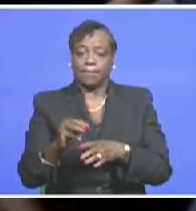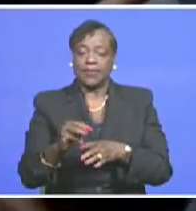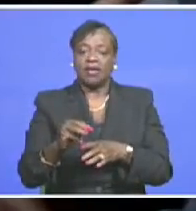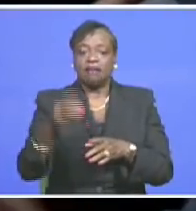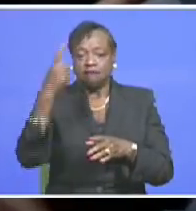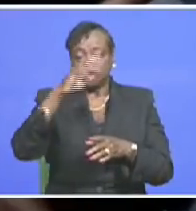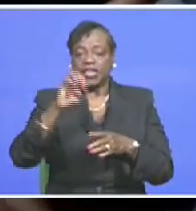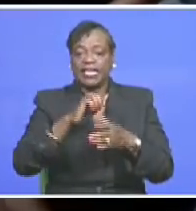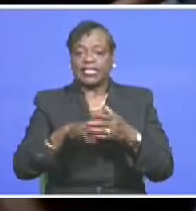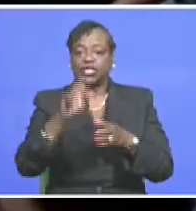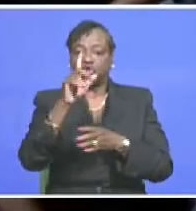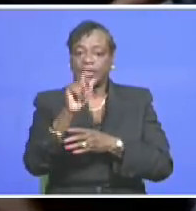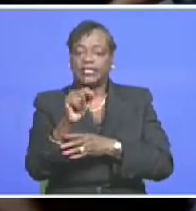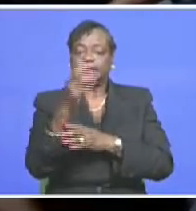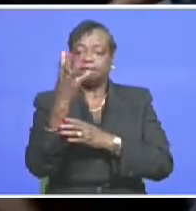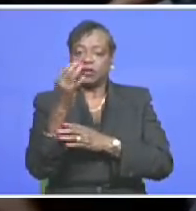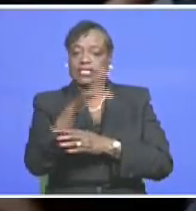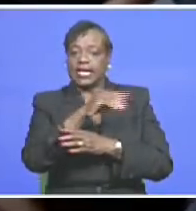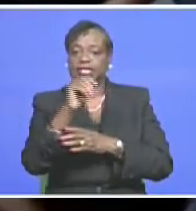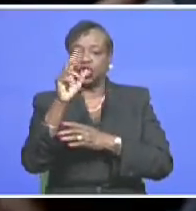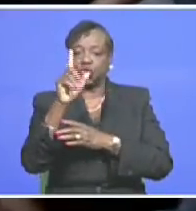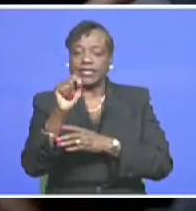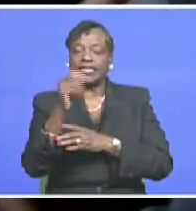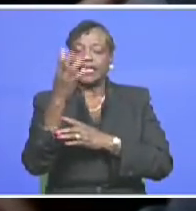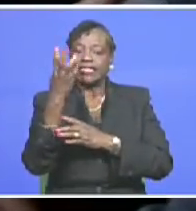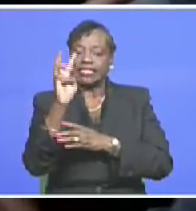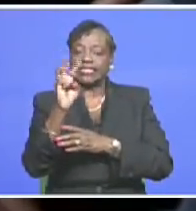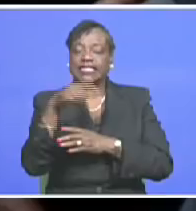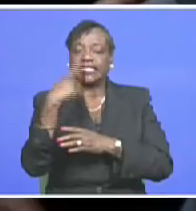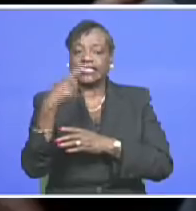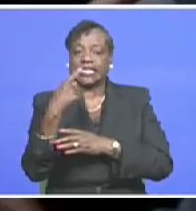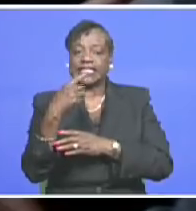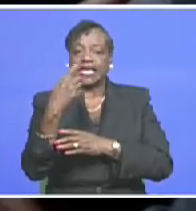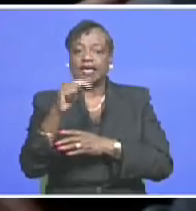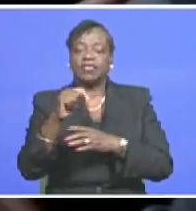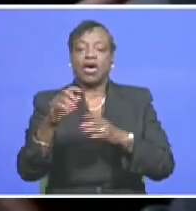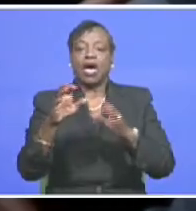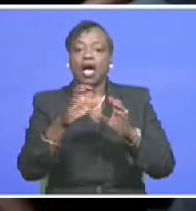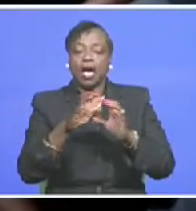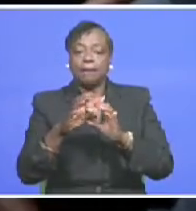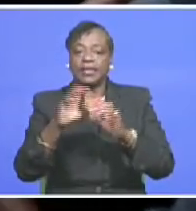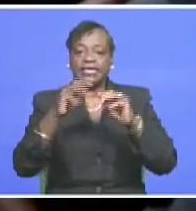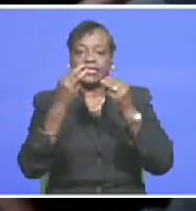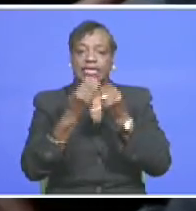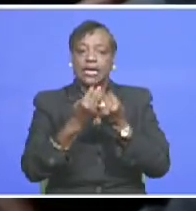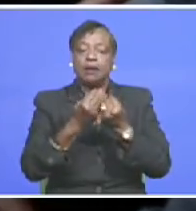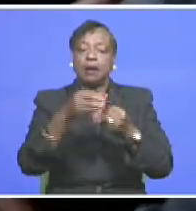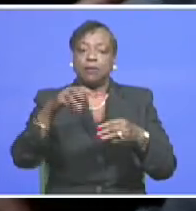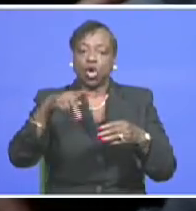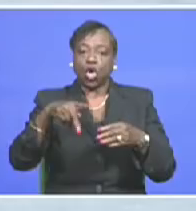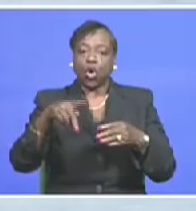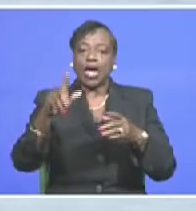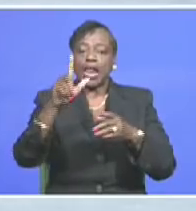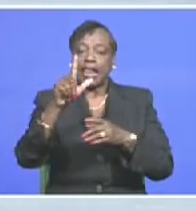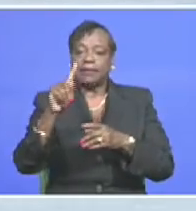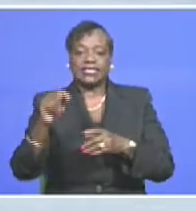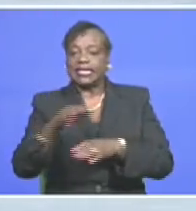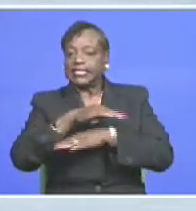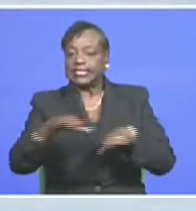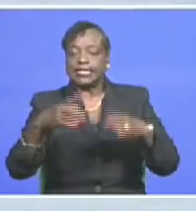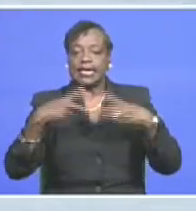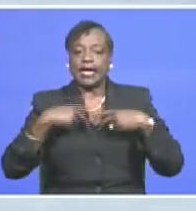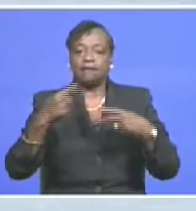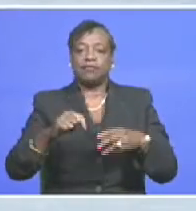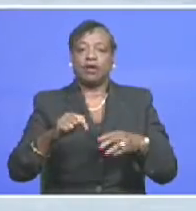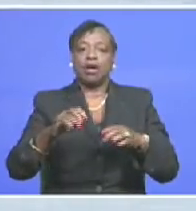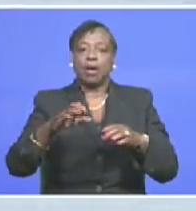during 2014 and 2015, noted that the company Team Procure Limited did not have the Commissioner of Police's